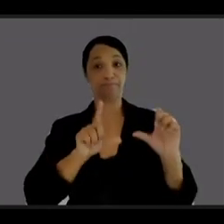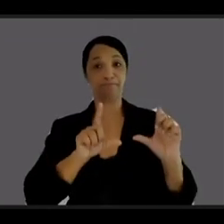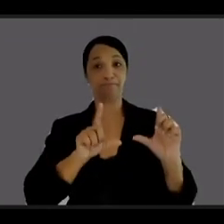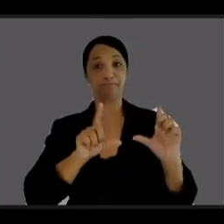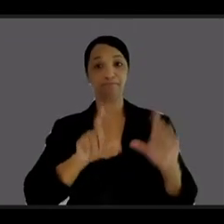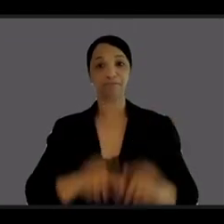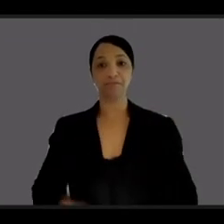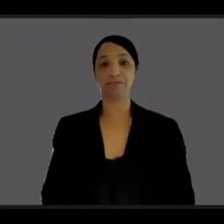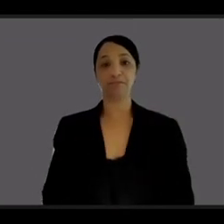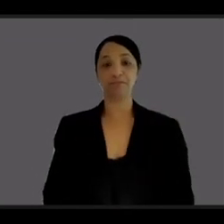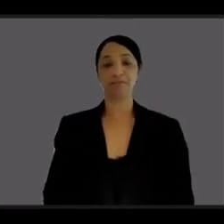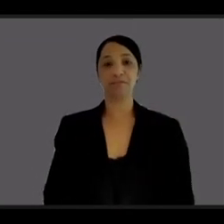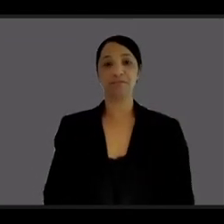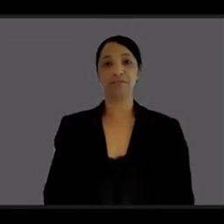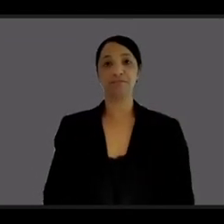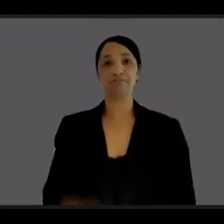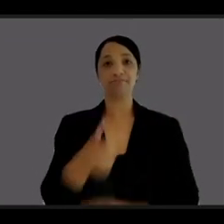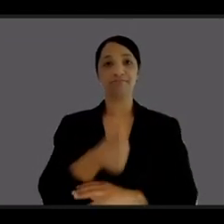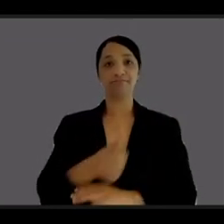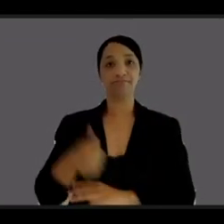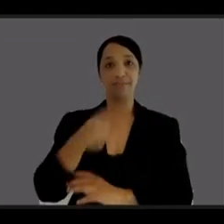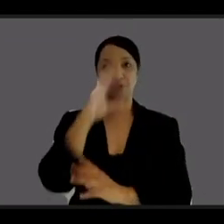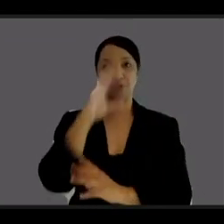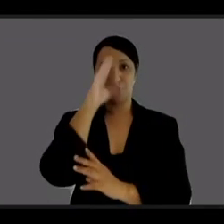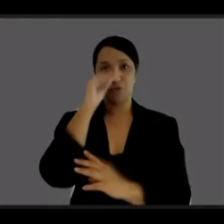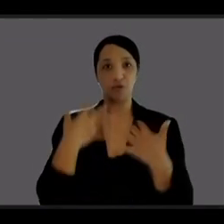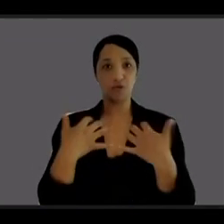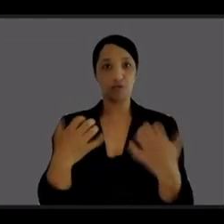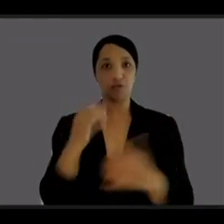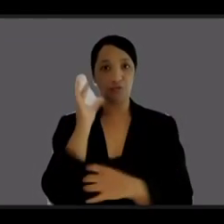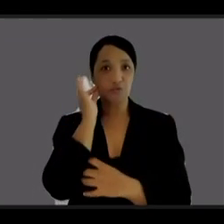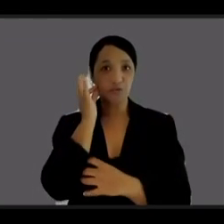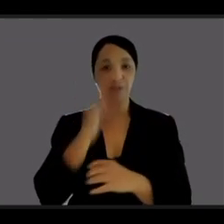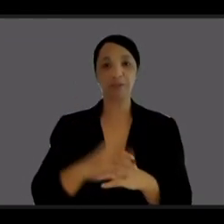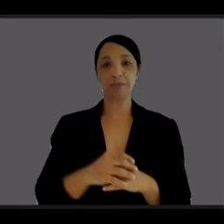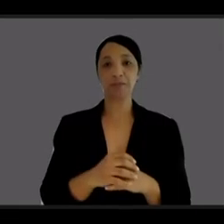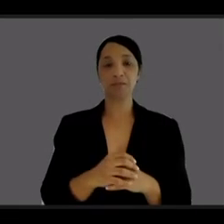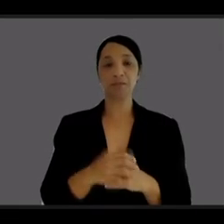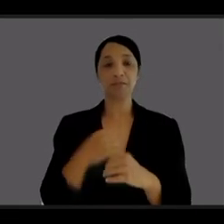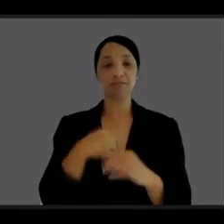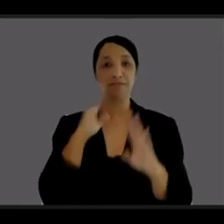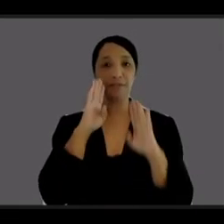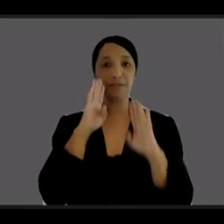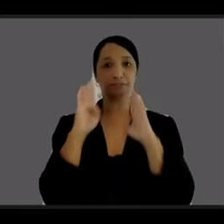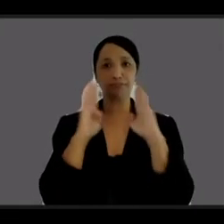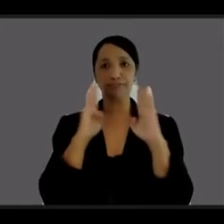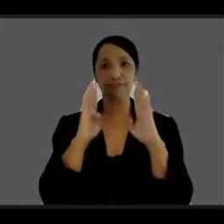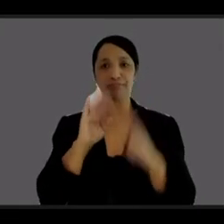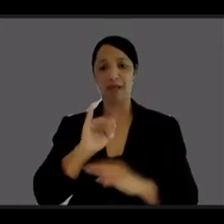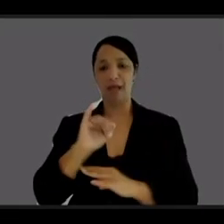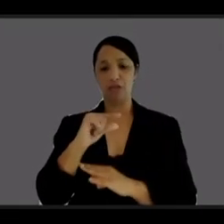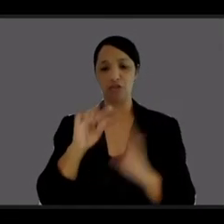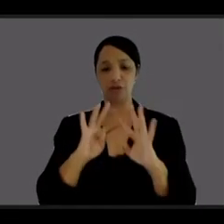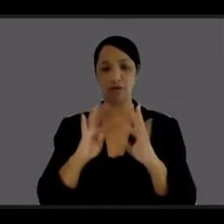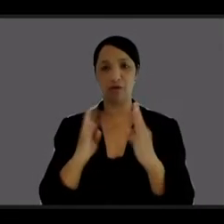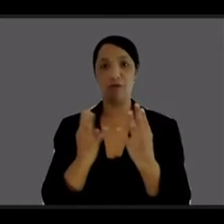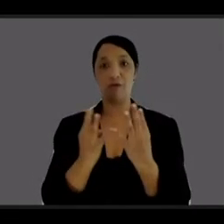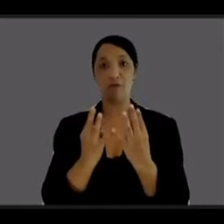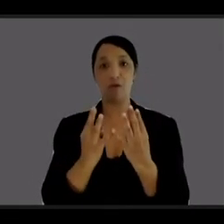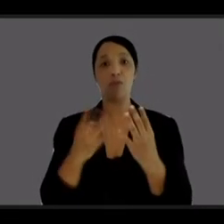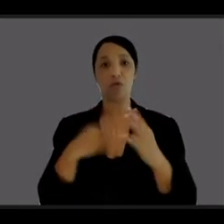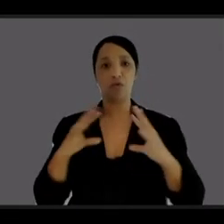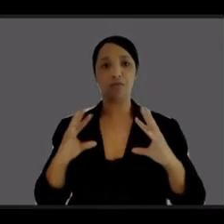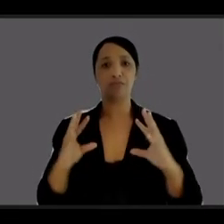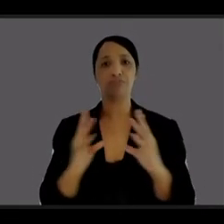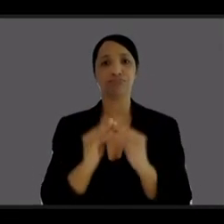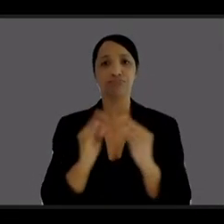Excellencies, ladies and gentlemen, I'm pleased to greet the Internet Governance Forum as you gather in Kyoto. Let me begin by